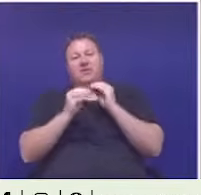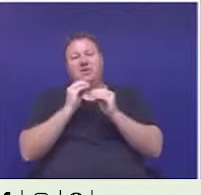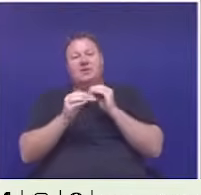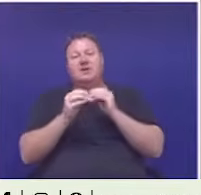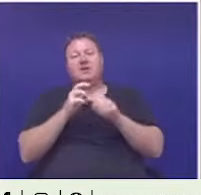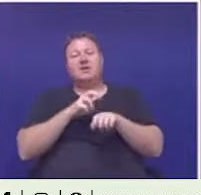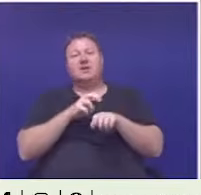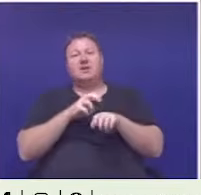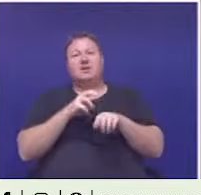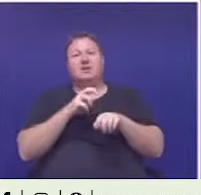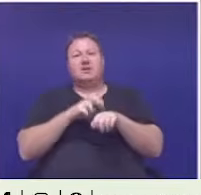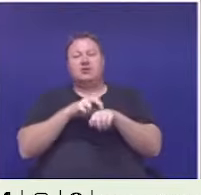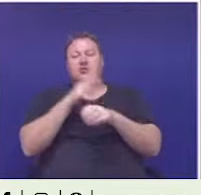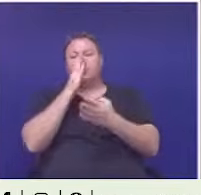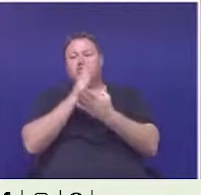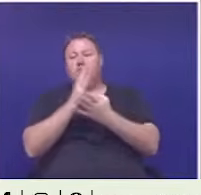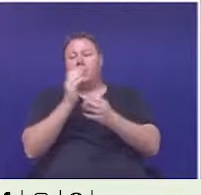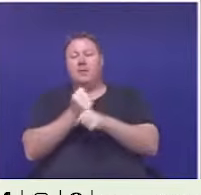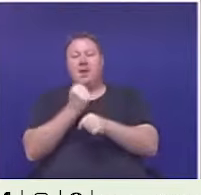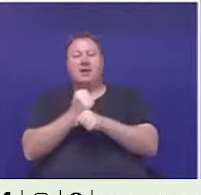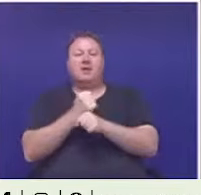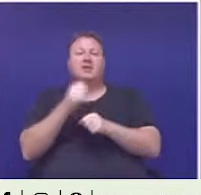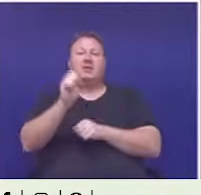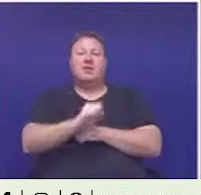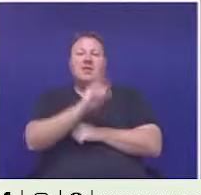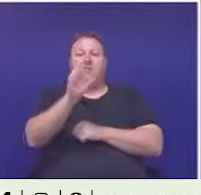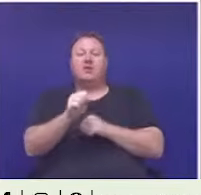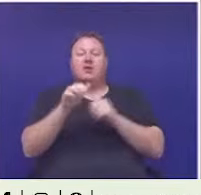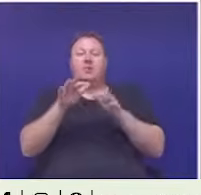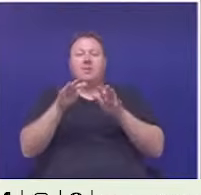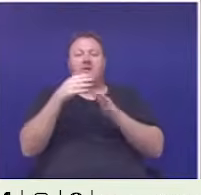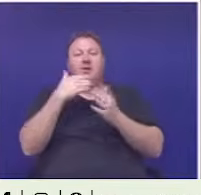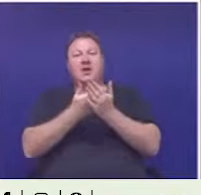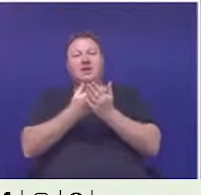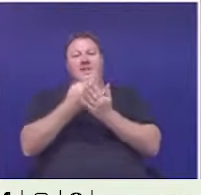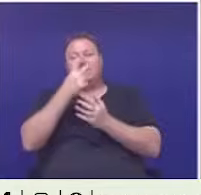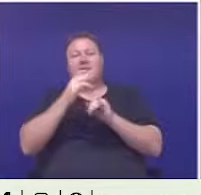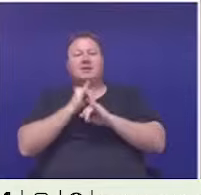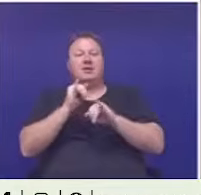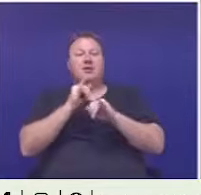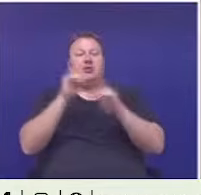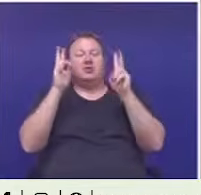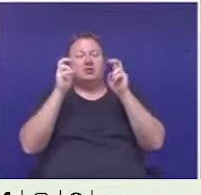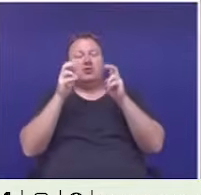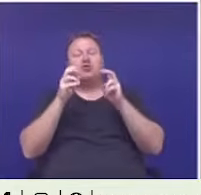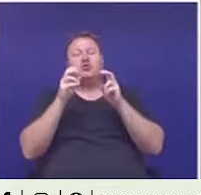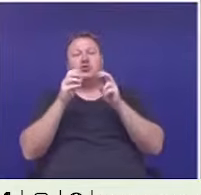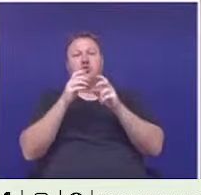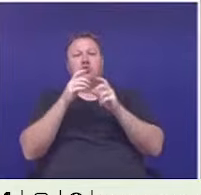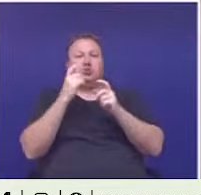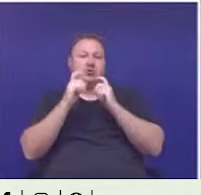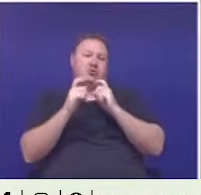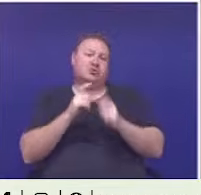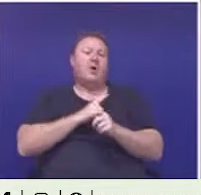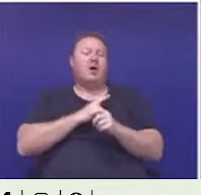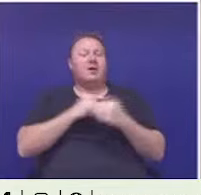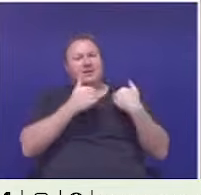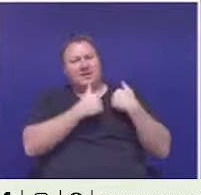something concrete that South Africans can see that we take this matter seriously, because it's about the safety of their children. Thank